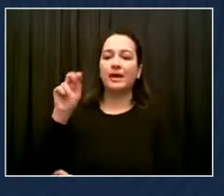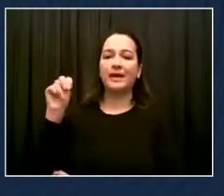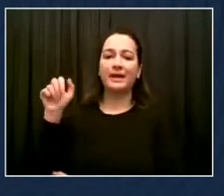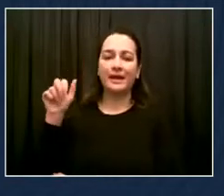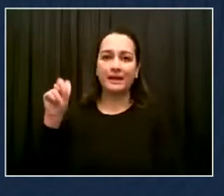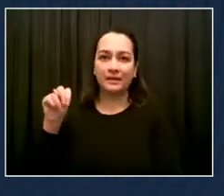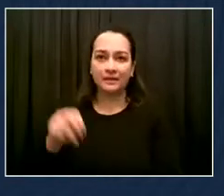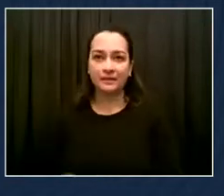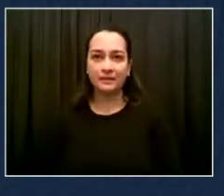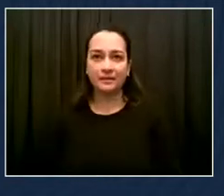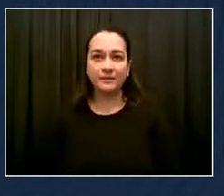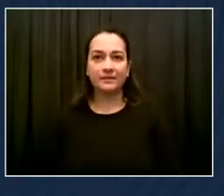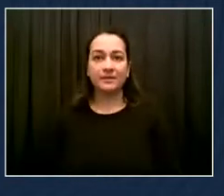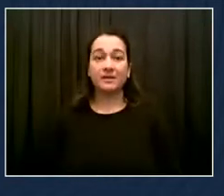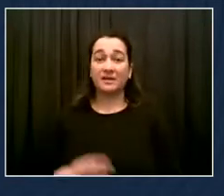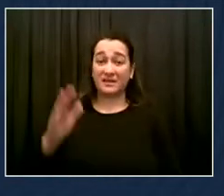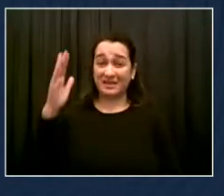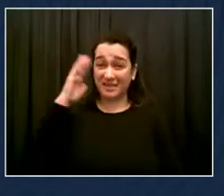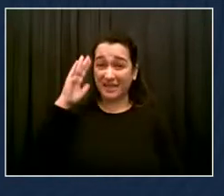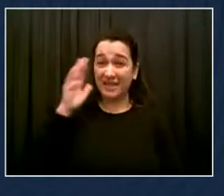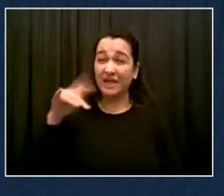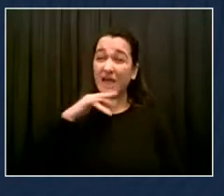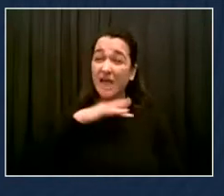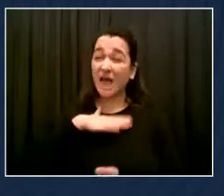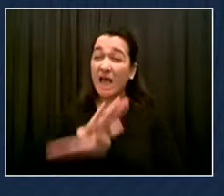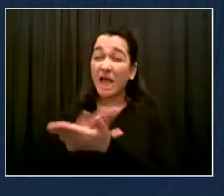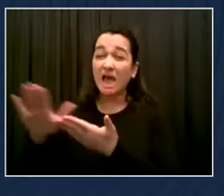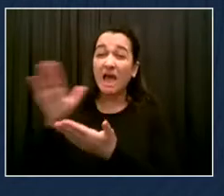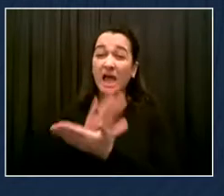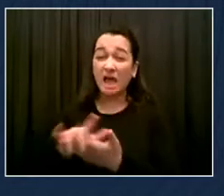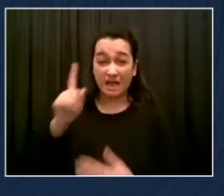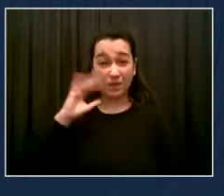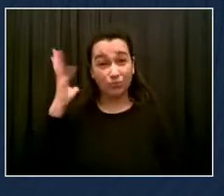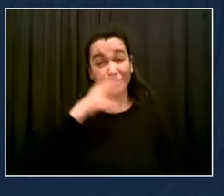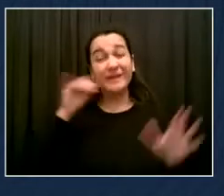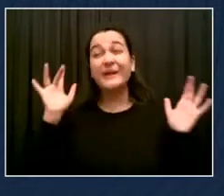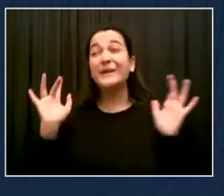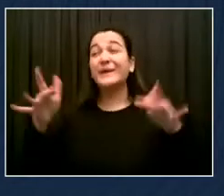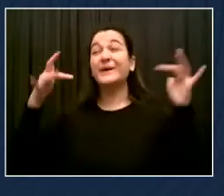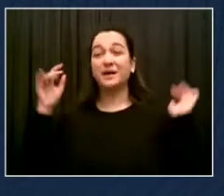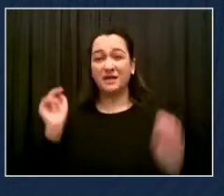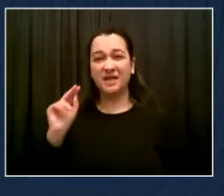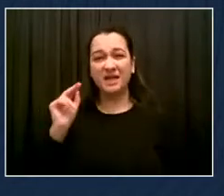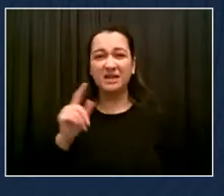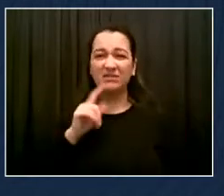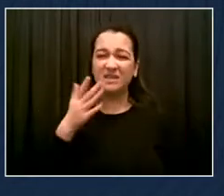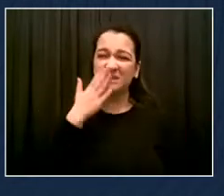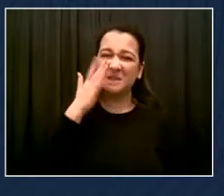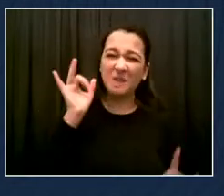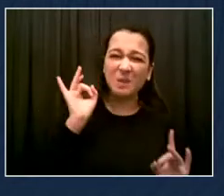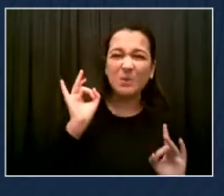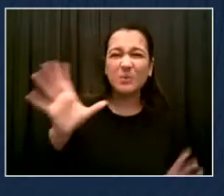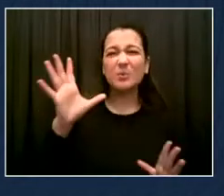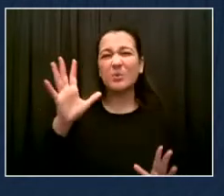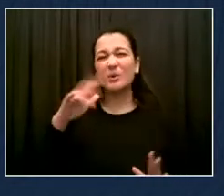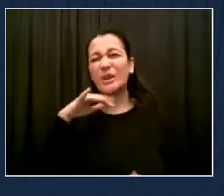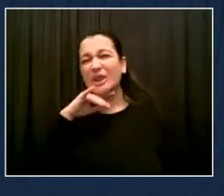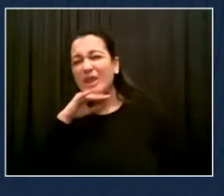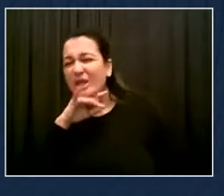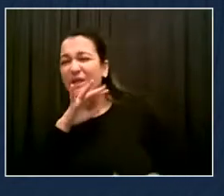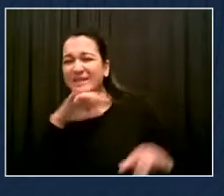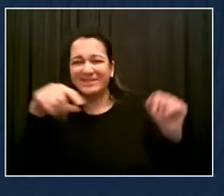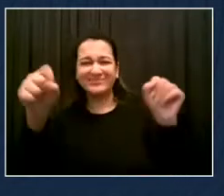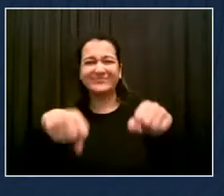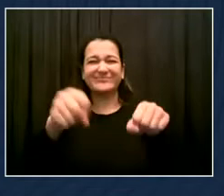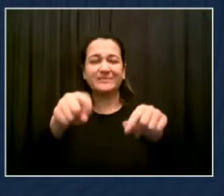of American politics these days. But basic quality of life services, it definitely took a big hit due to the COVID budget cuts, and these